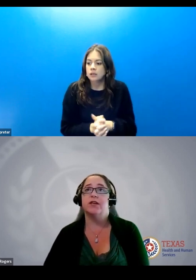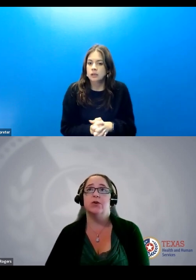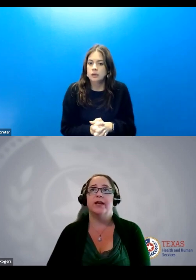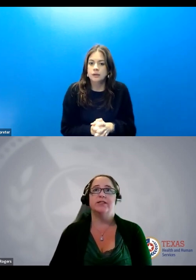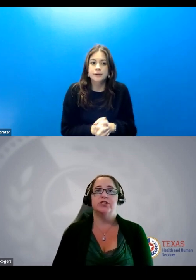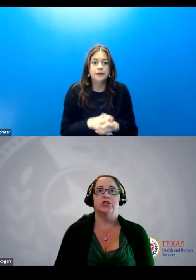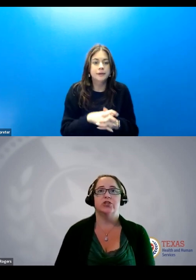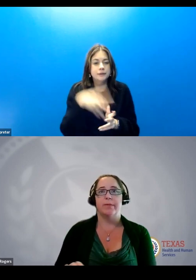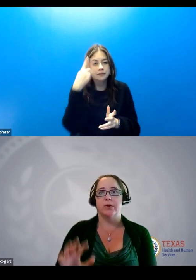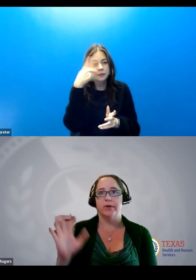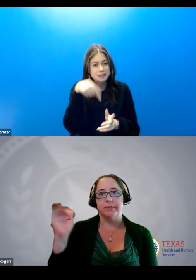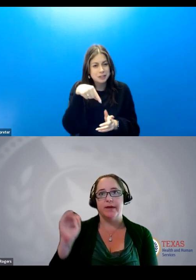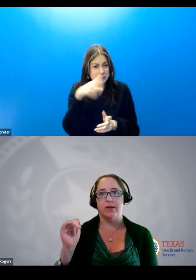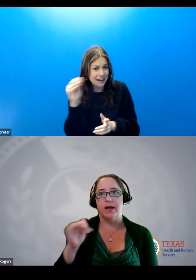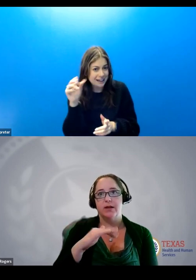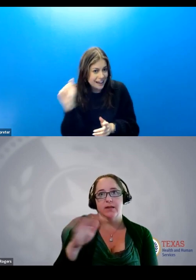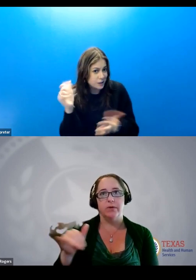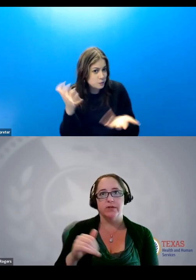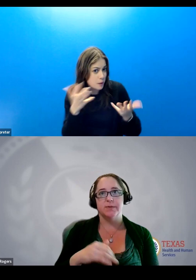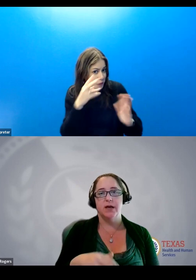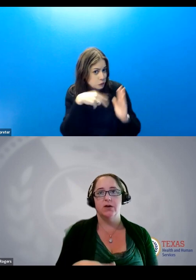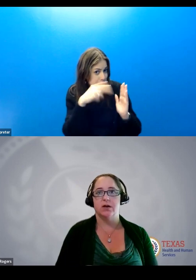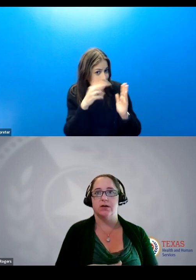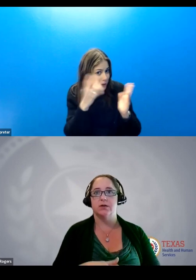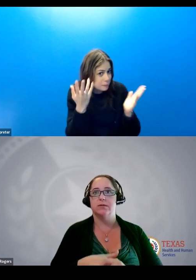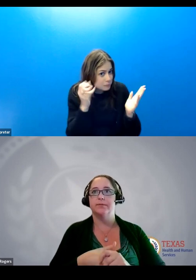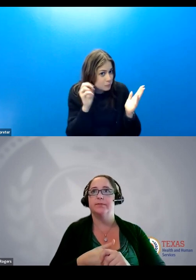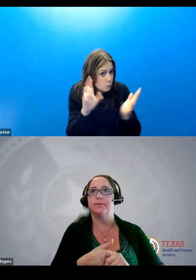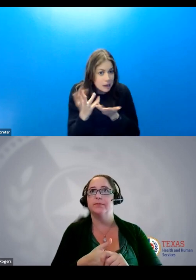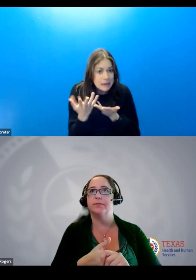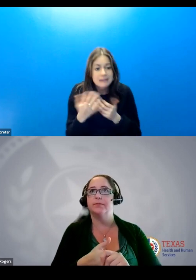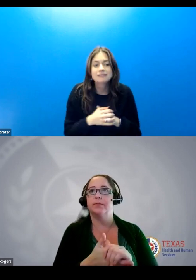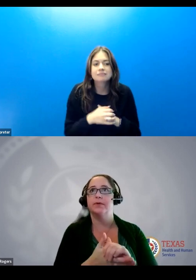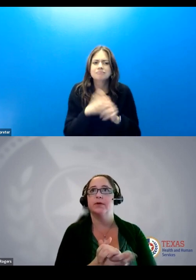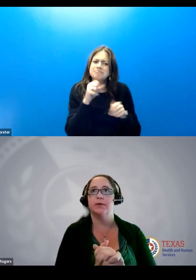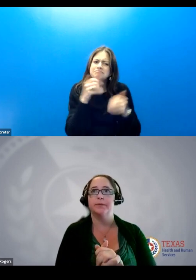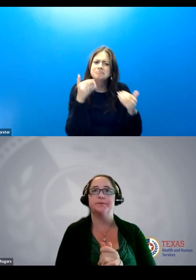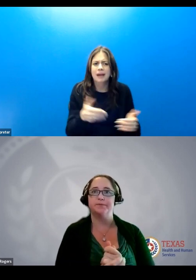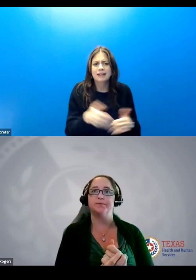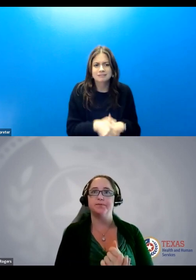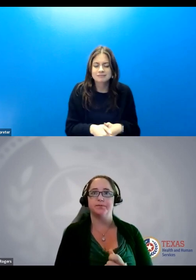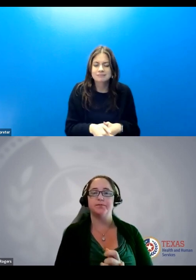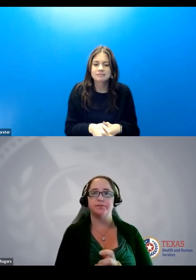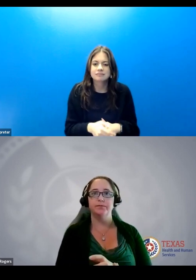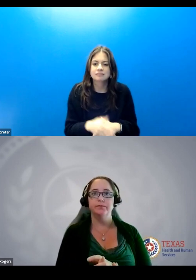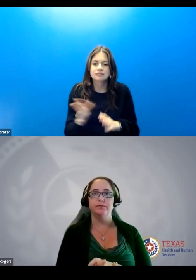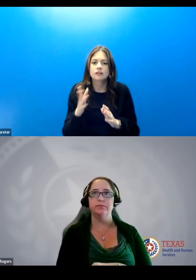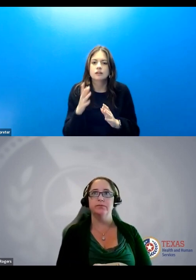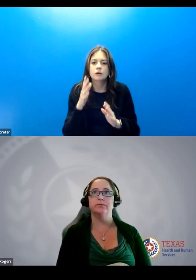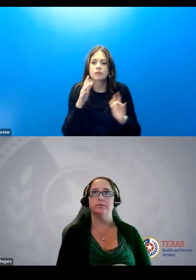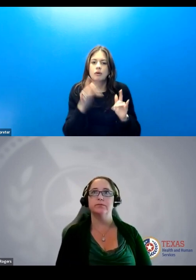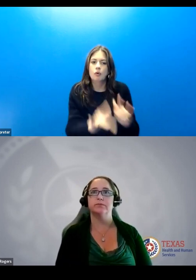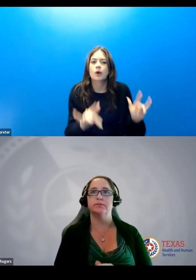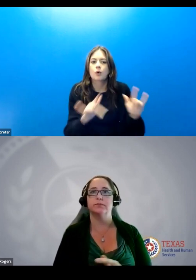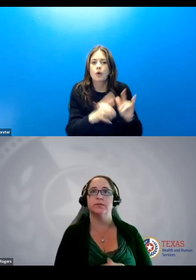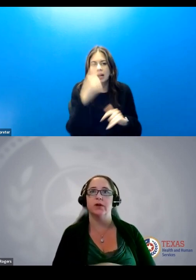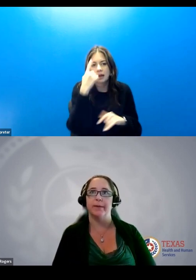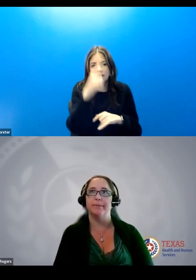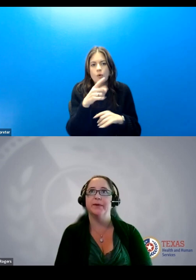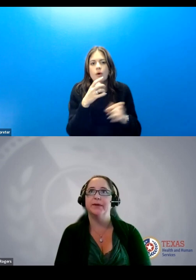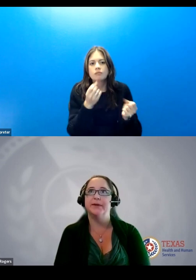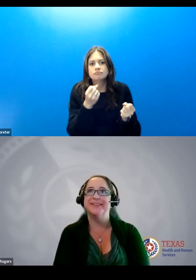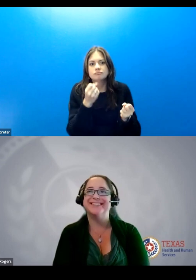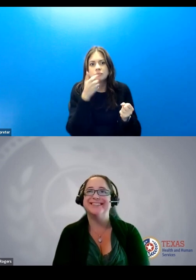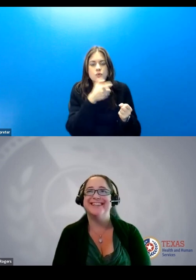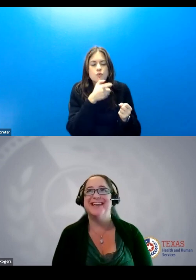And so for the Q&As, do you just want me to read them out loud and then we respond, or? Yes, that will be great. And they'll be captured on the recording for those that watch